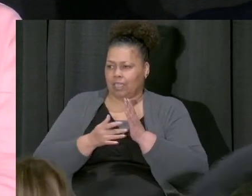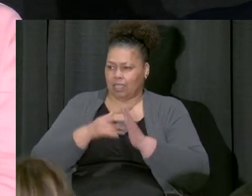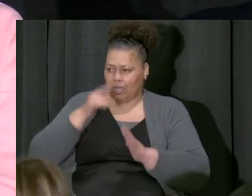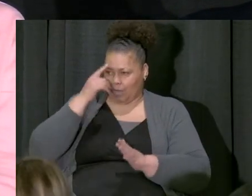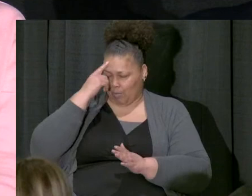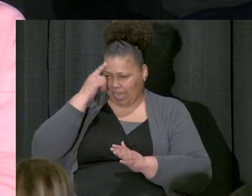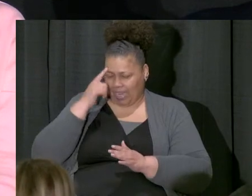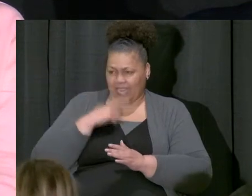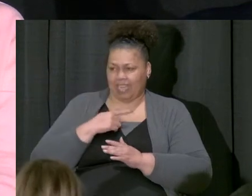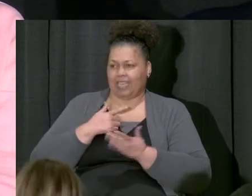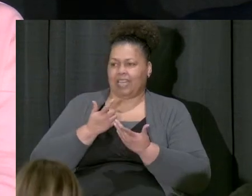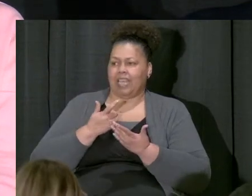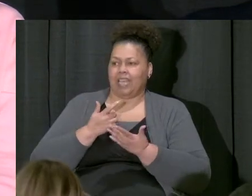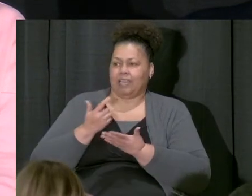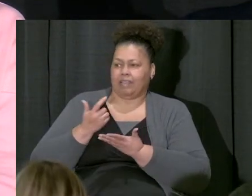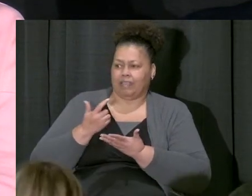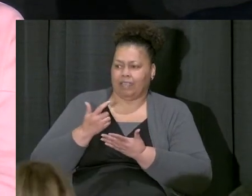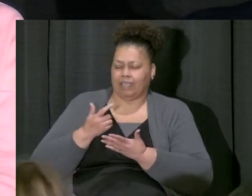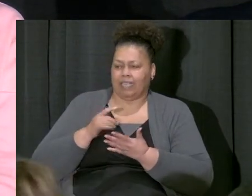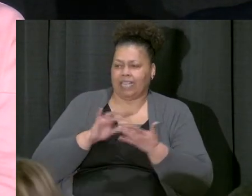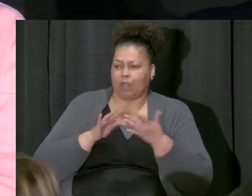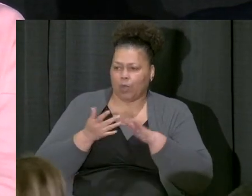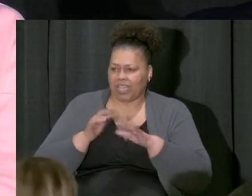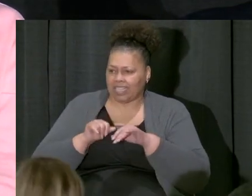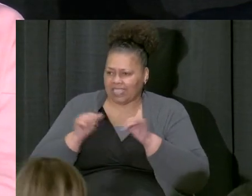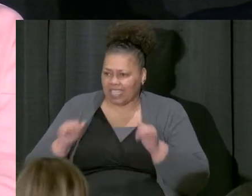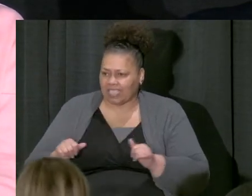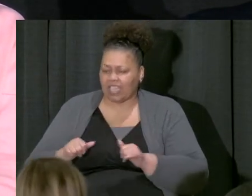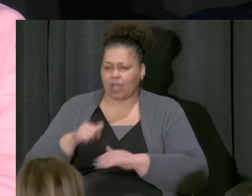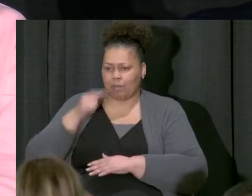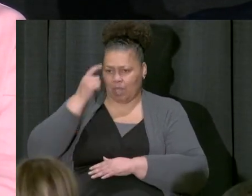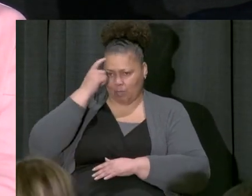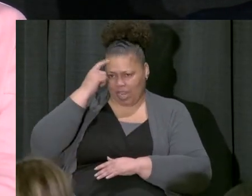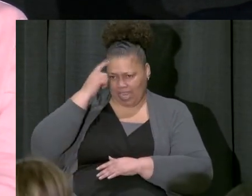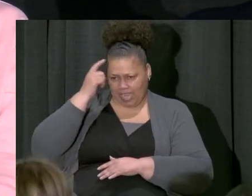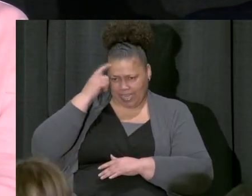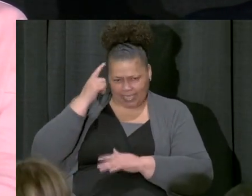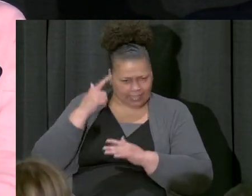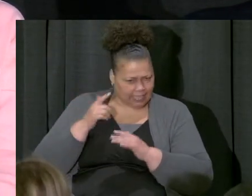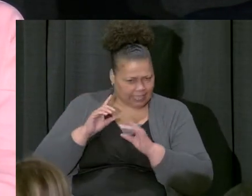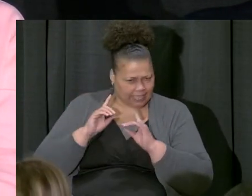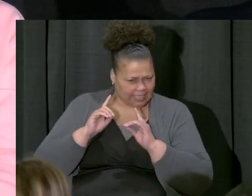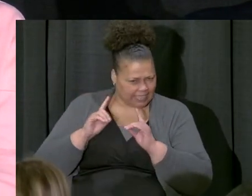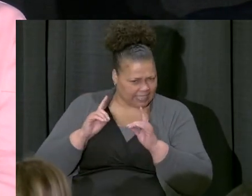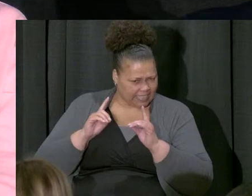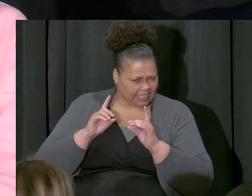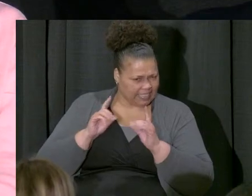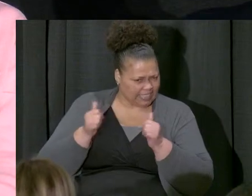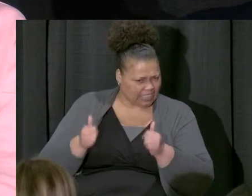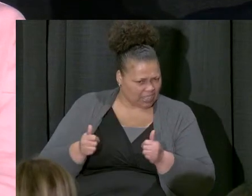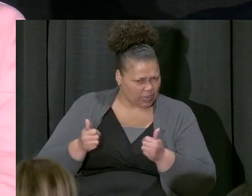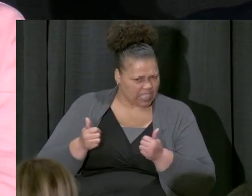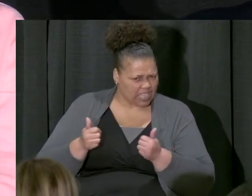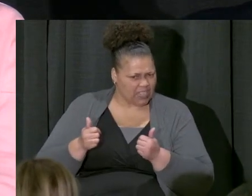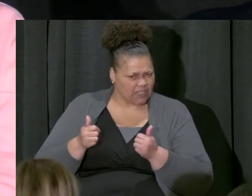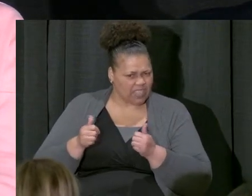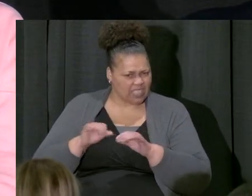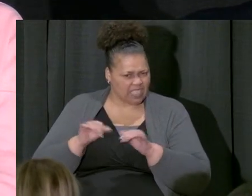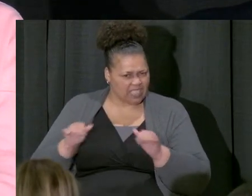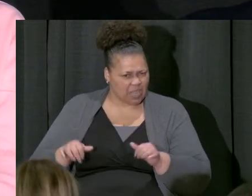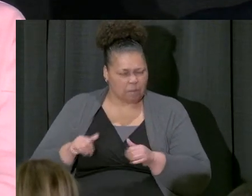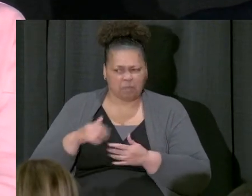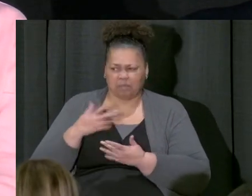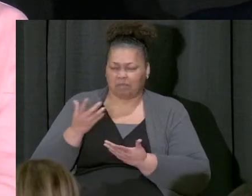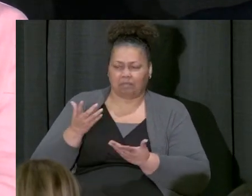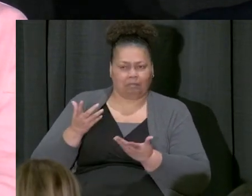editing system, Braille network system, and Braille dictionary system. And after that, the internet was